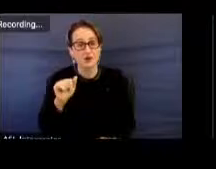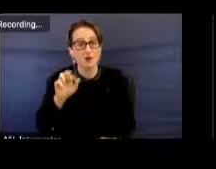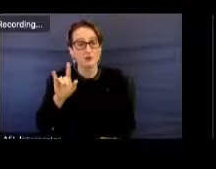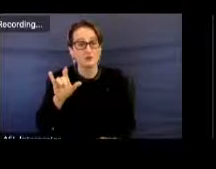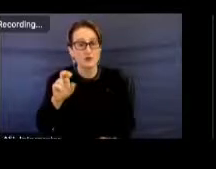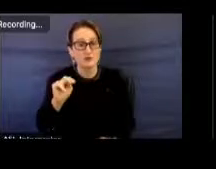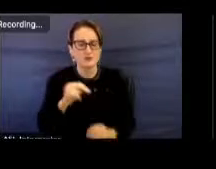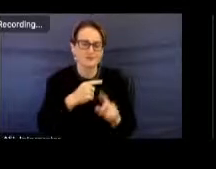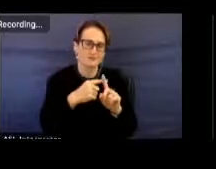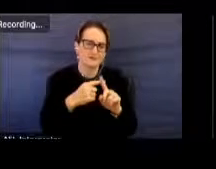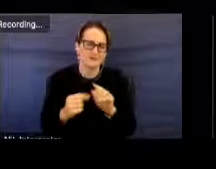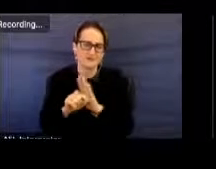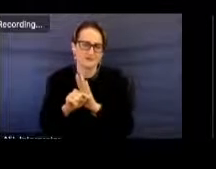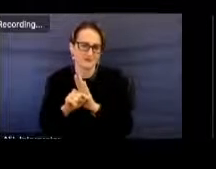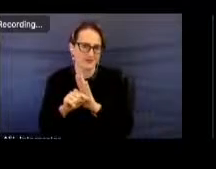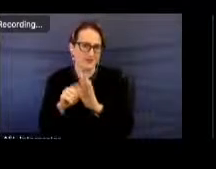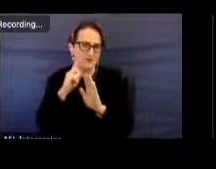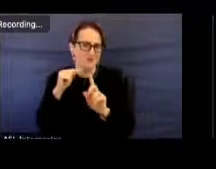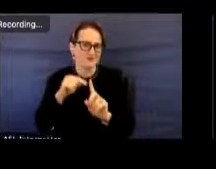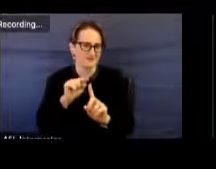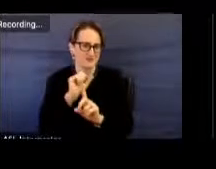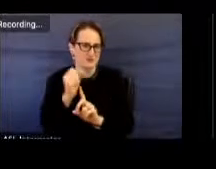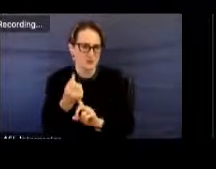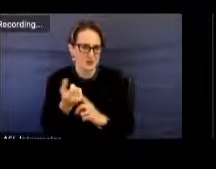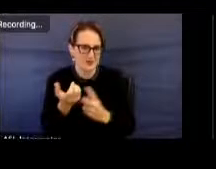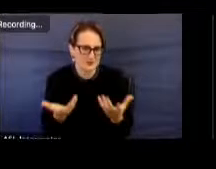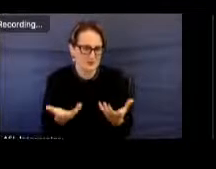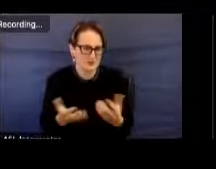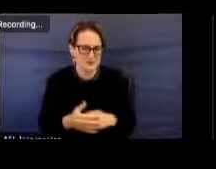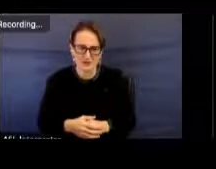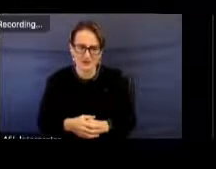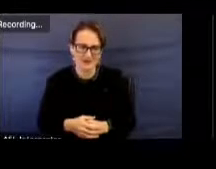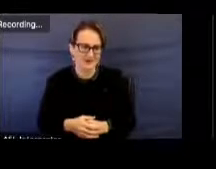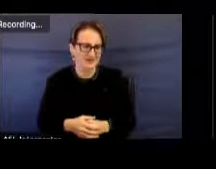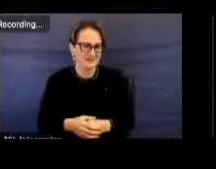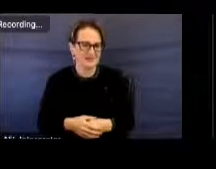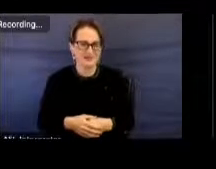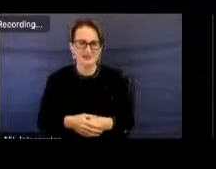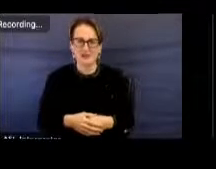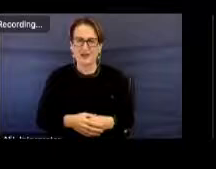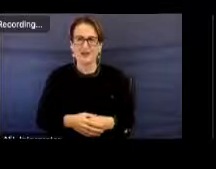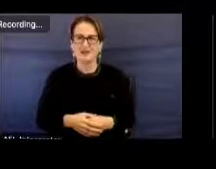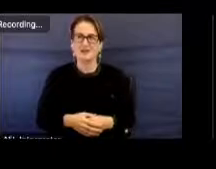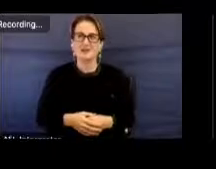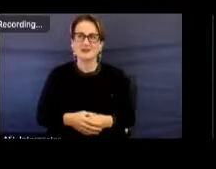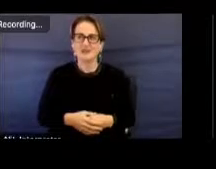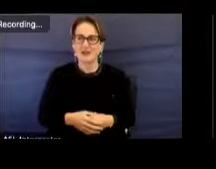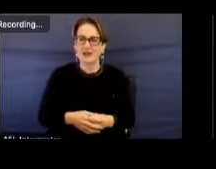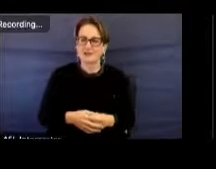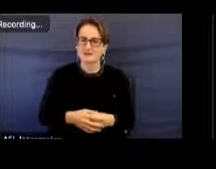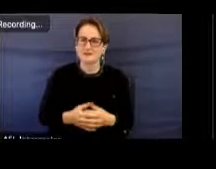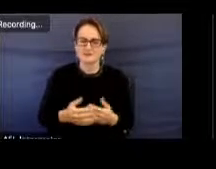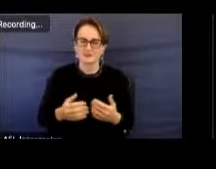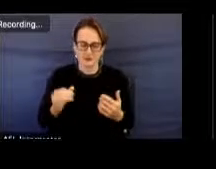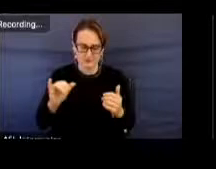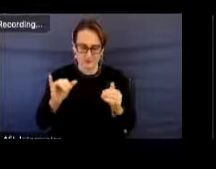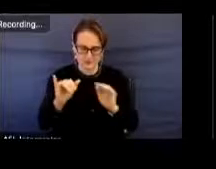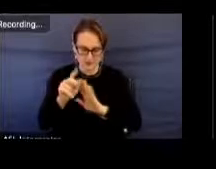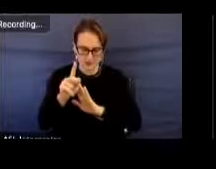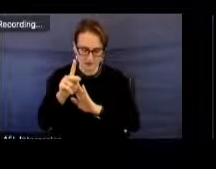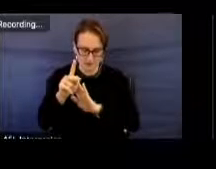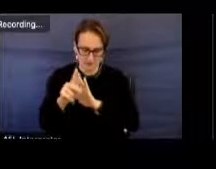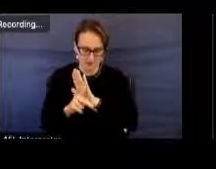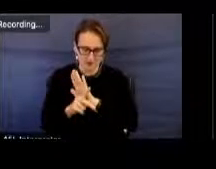and cons to doing that, right? Just as a policy or just a general knowledge of, is